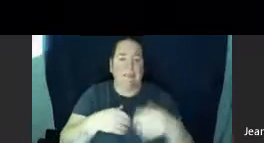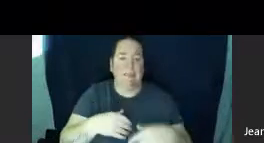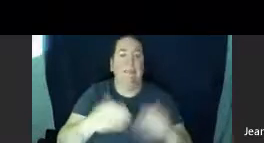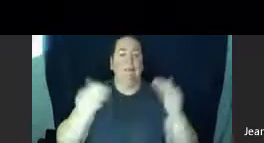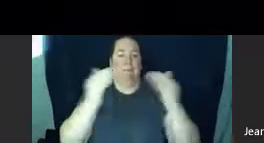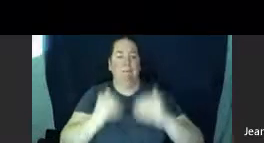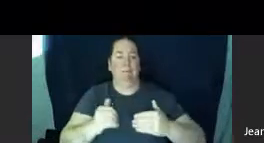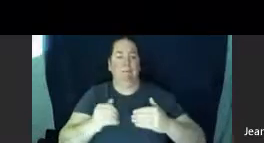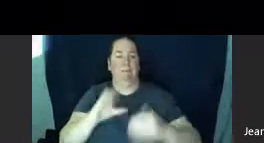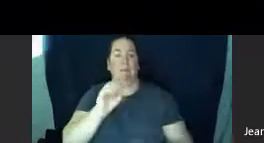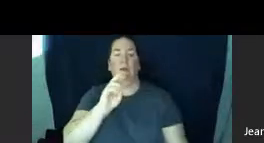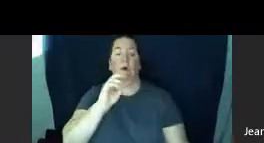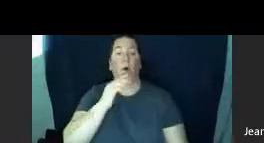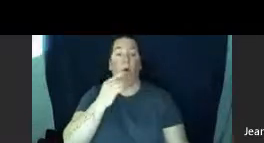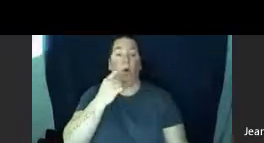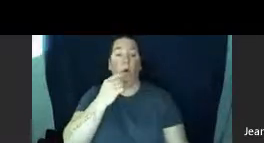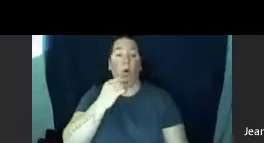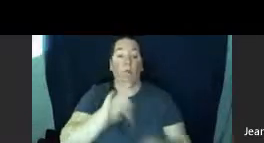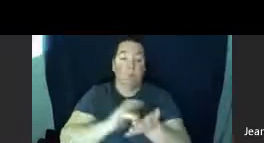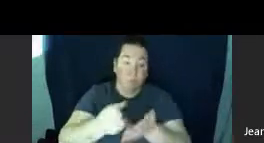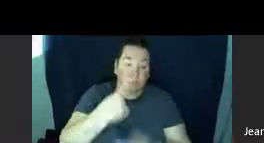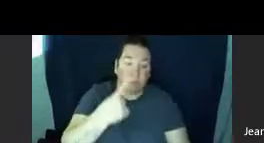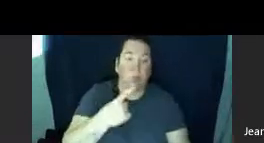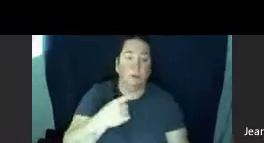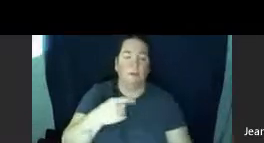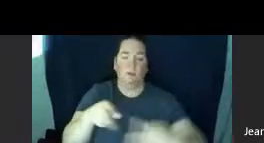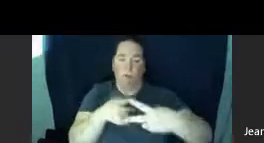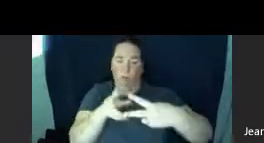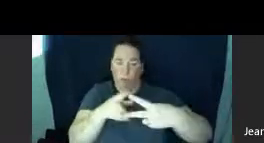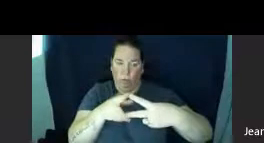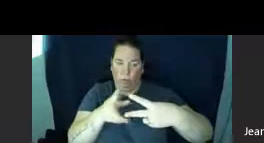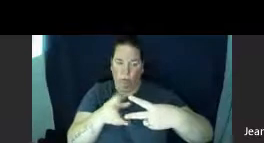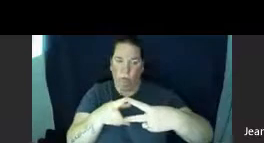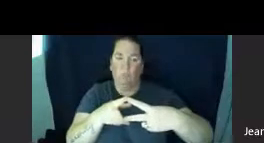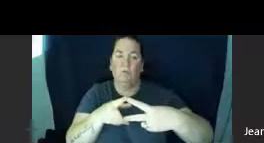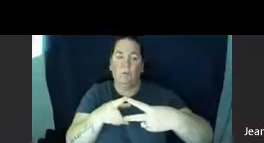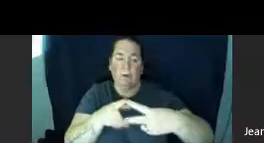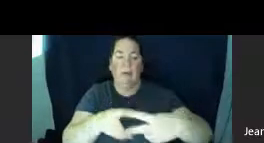antivirals, Paxlovid and molnupiravir, and one IV